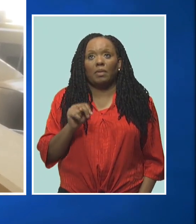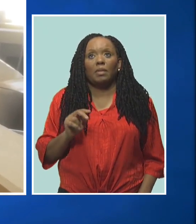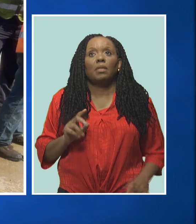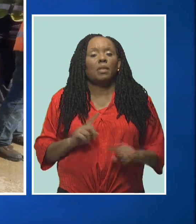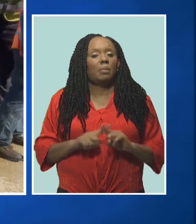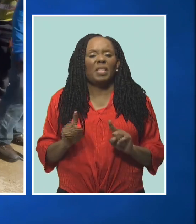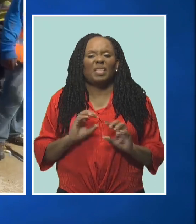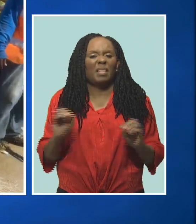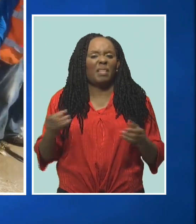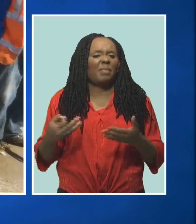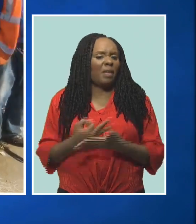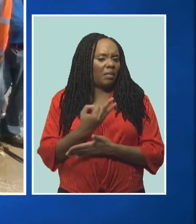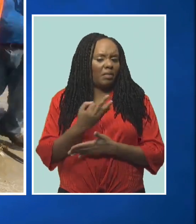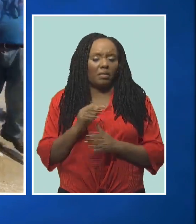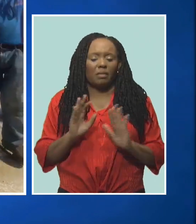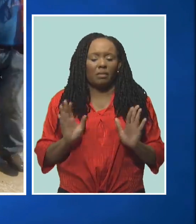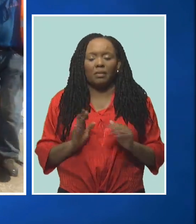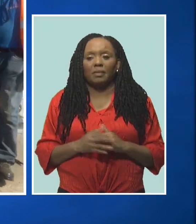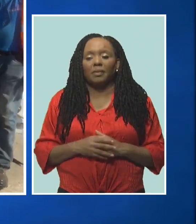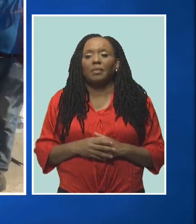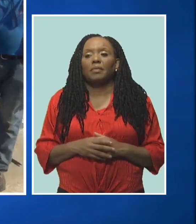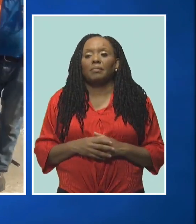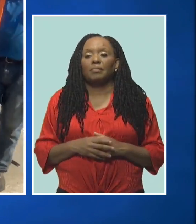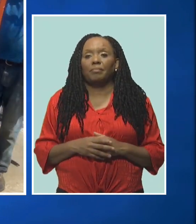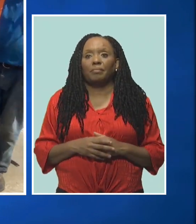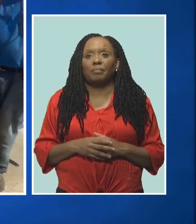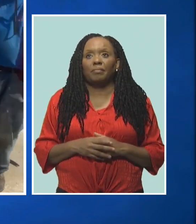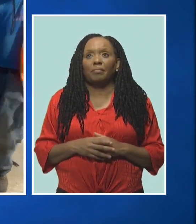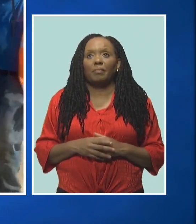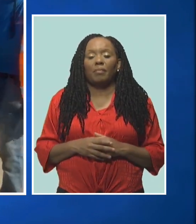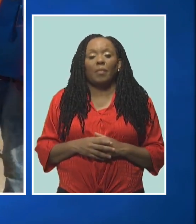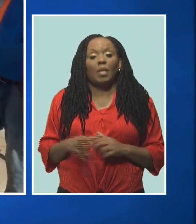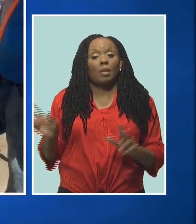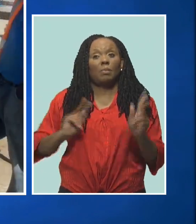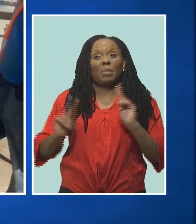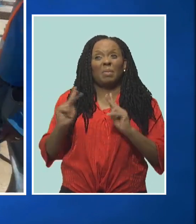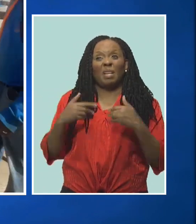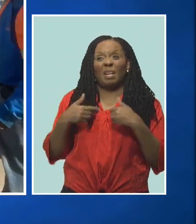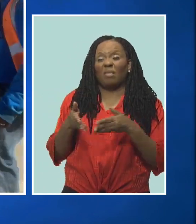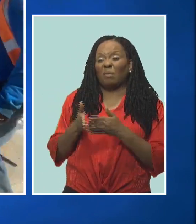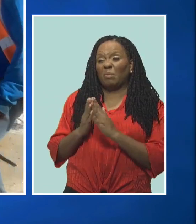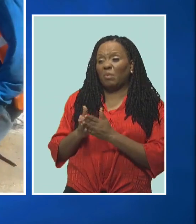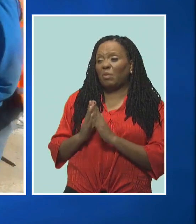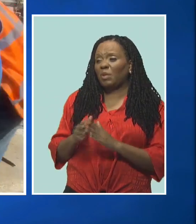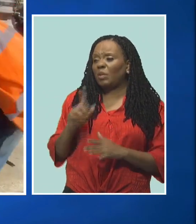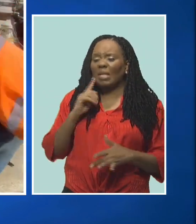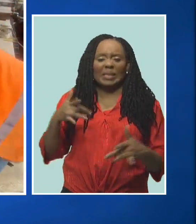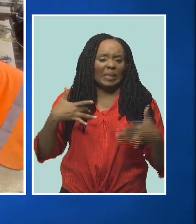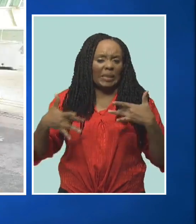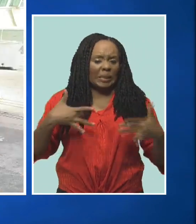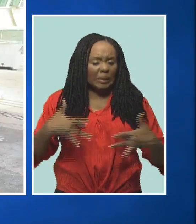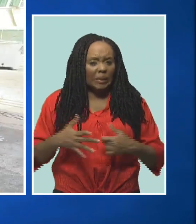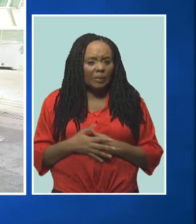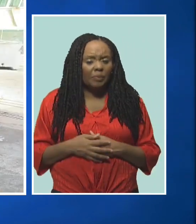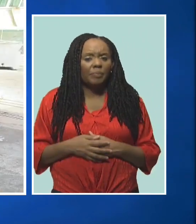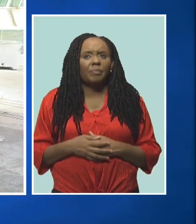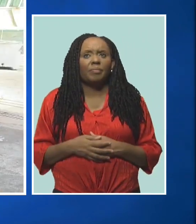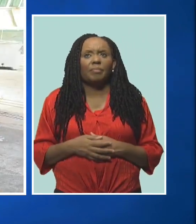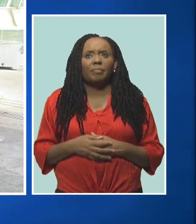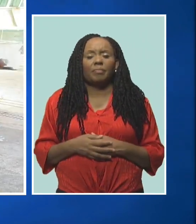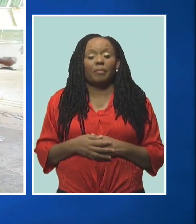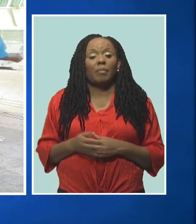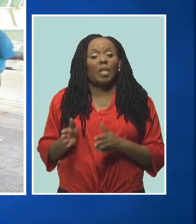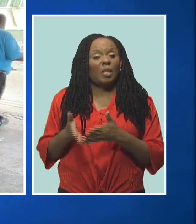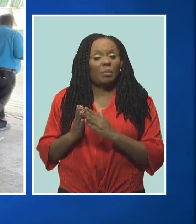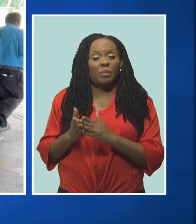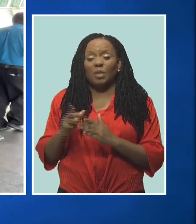fresh. Ms. Nichols says the plight of the boat owners is even more concerning. You know, the damage to the